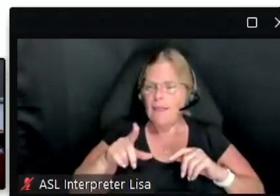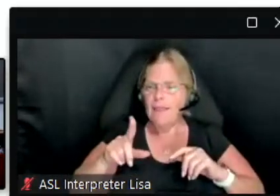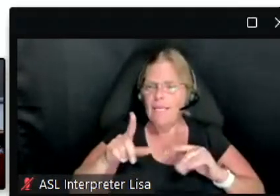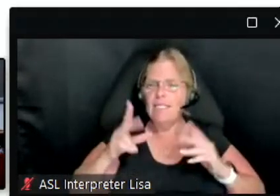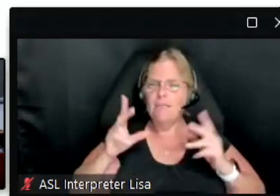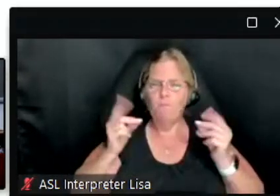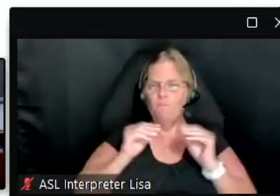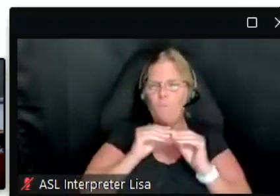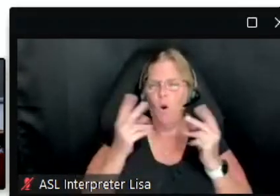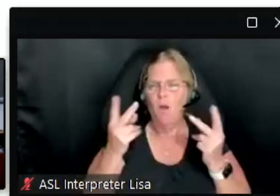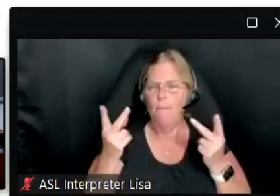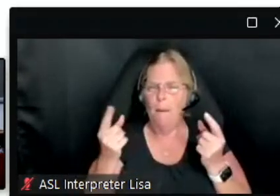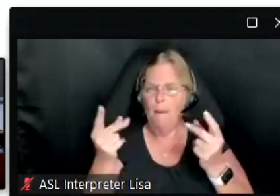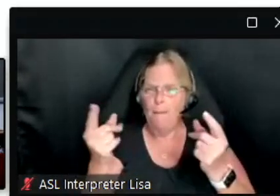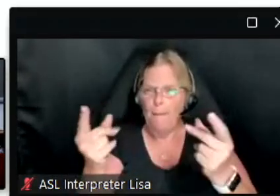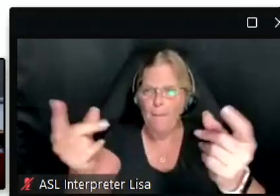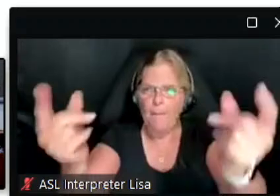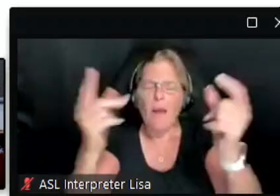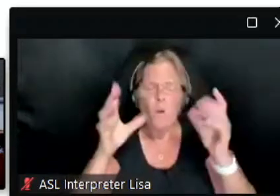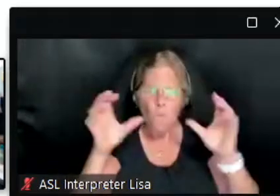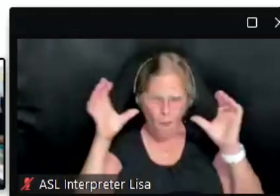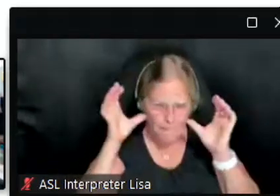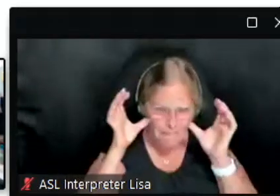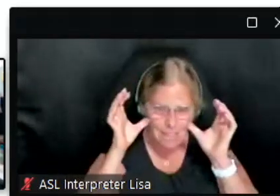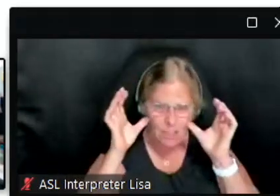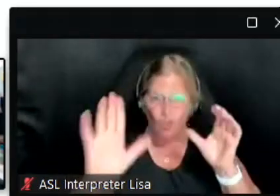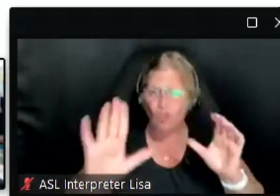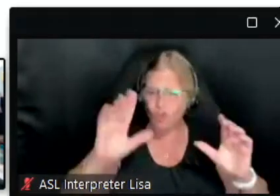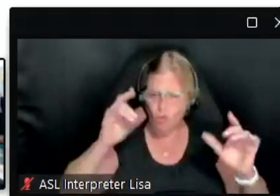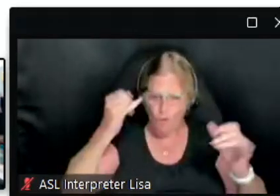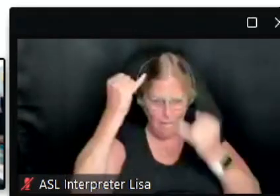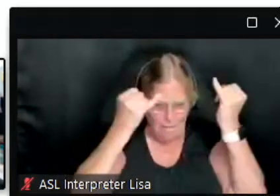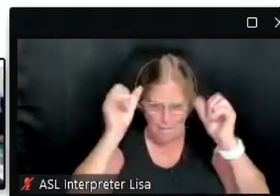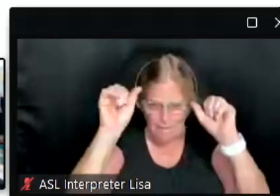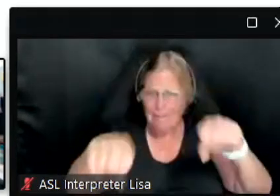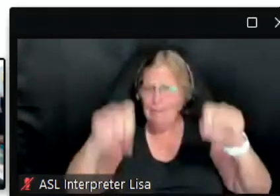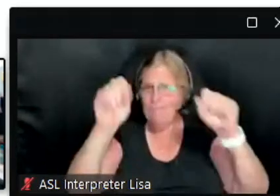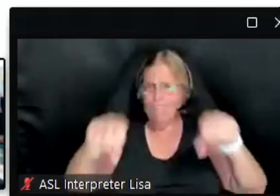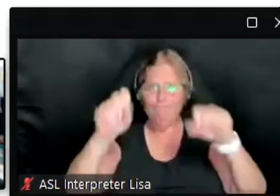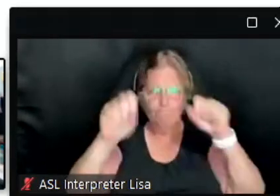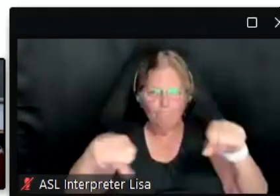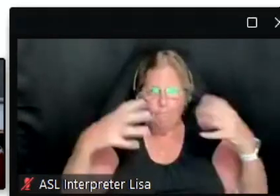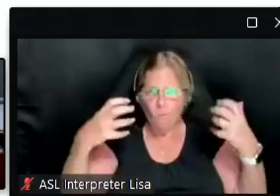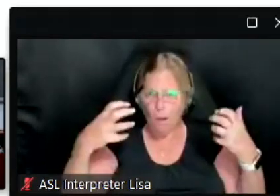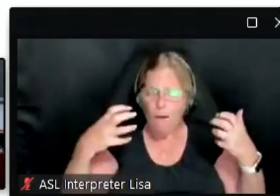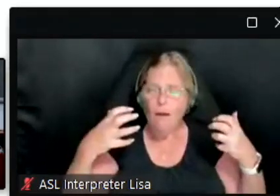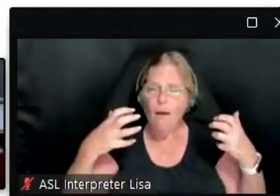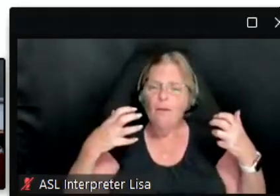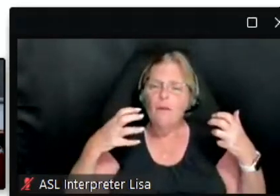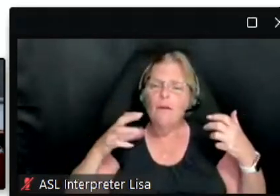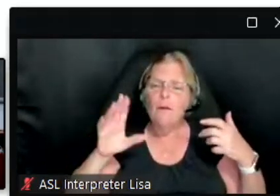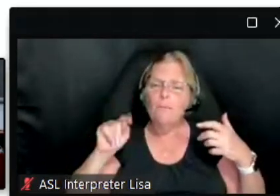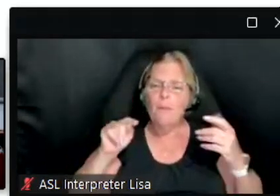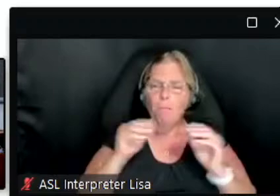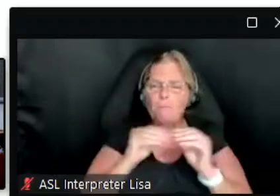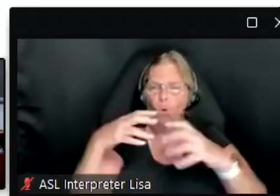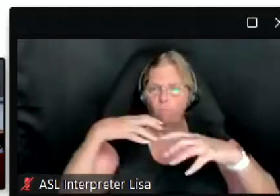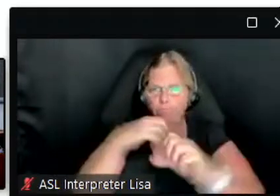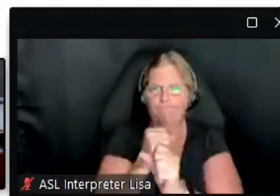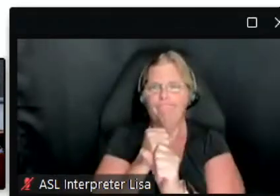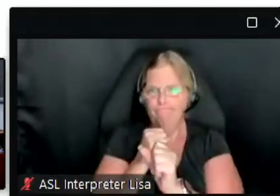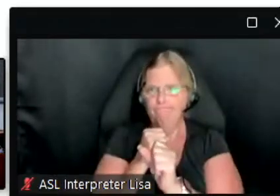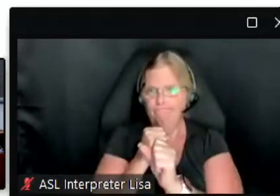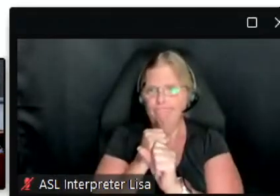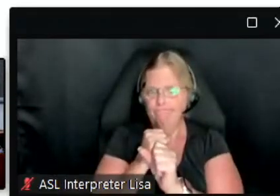sharing out. We definitely want to hear your ideas, but perhaps in bulleted form.